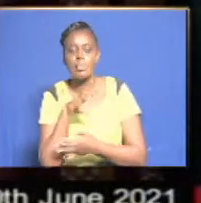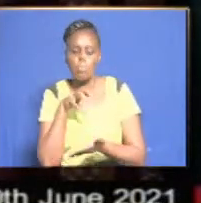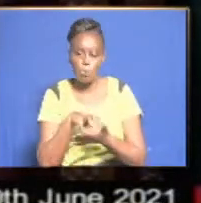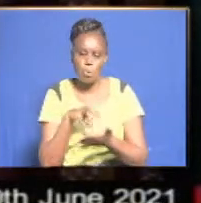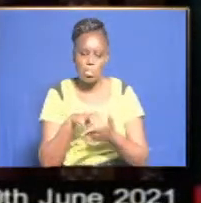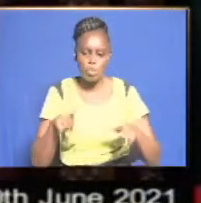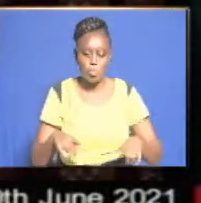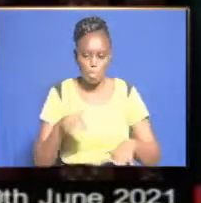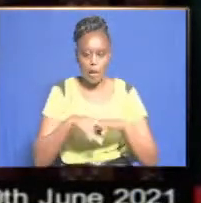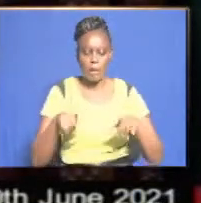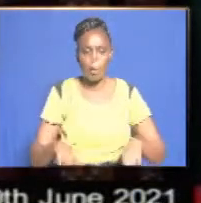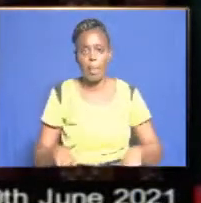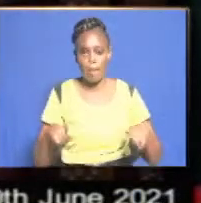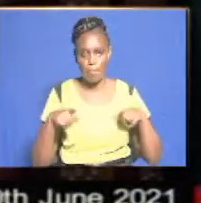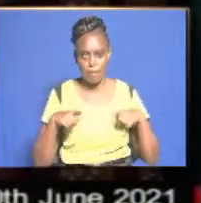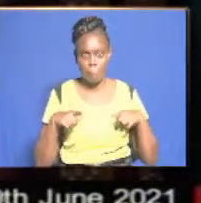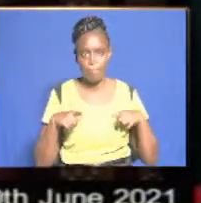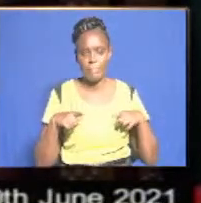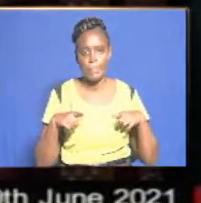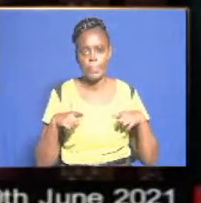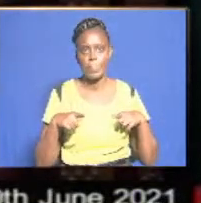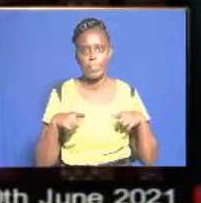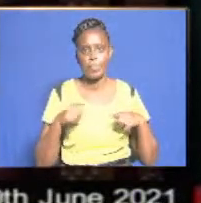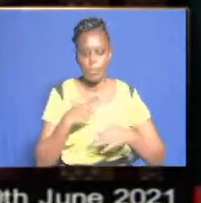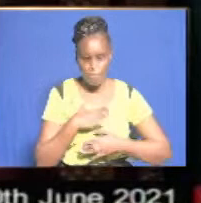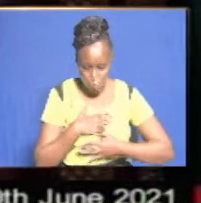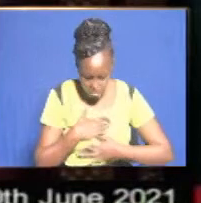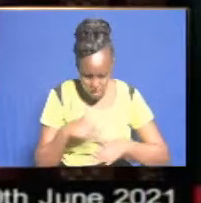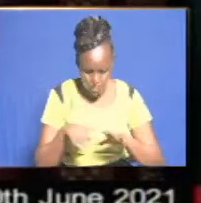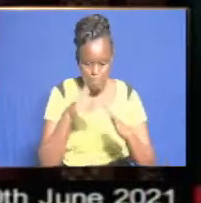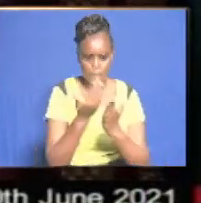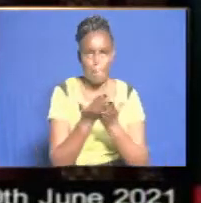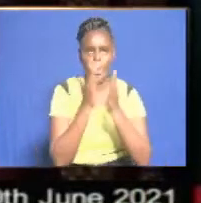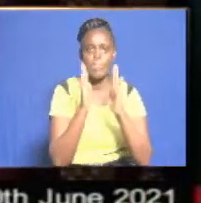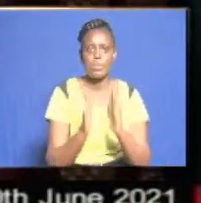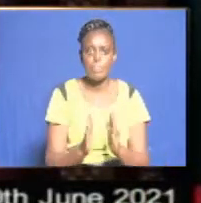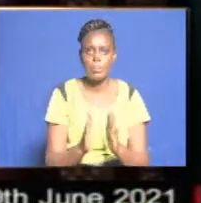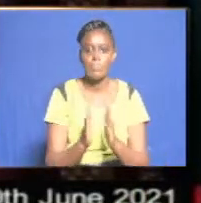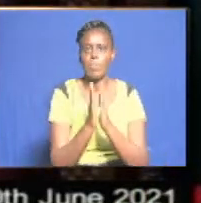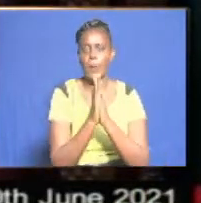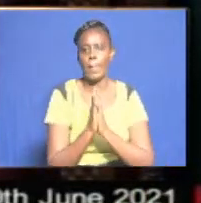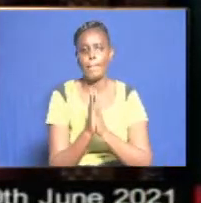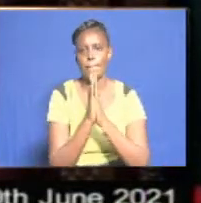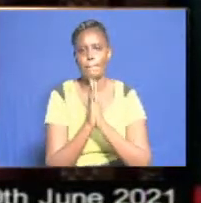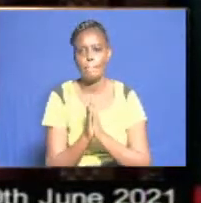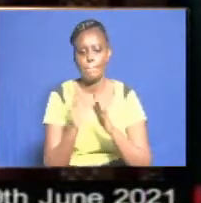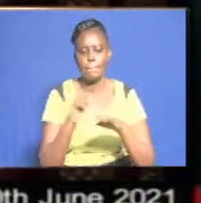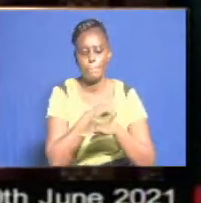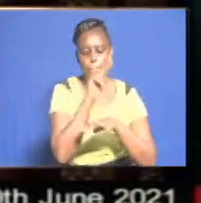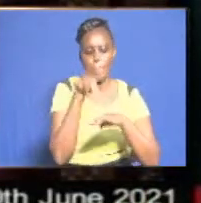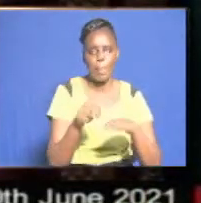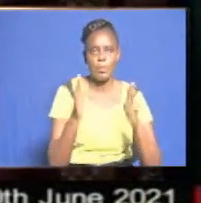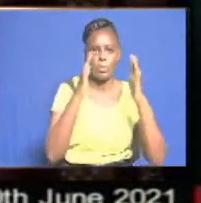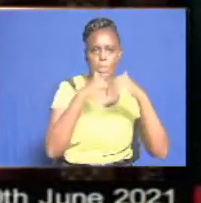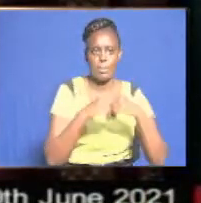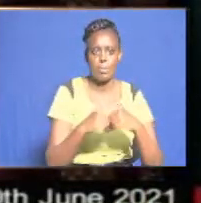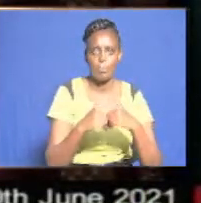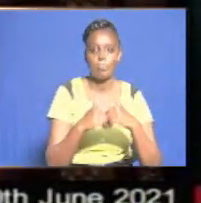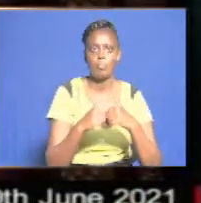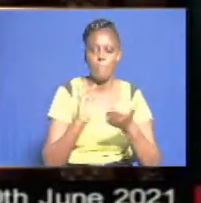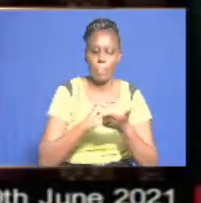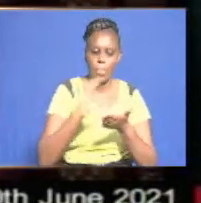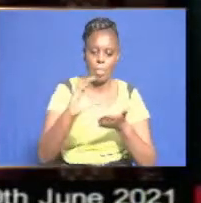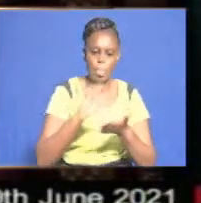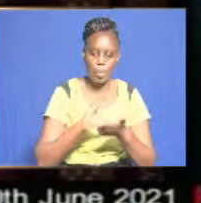of life. Honourable members, the petitioners are therefore praying that the National Assembly allocate